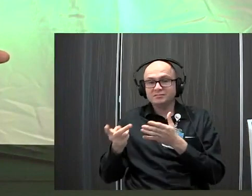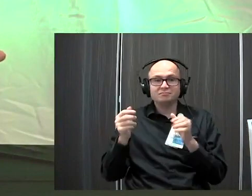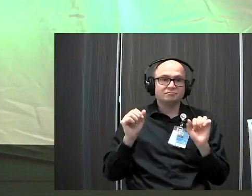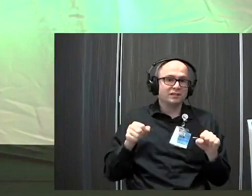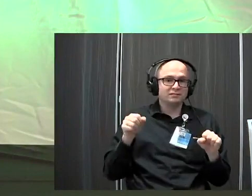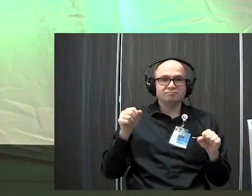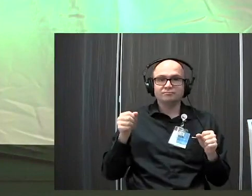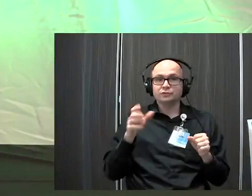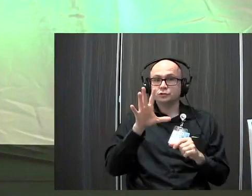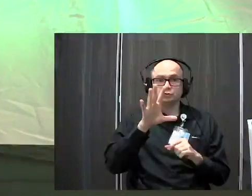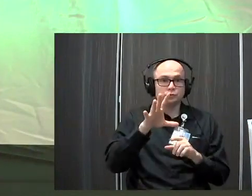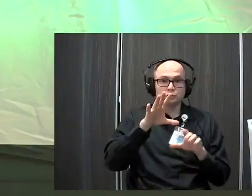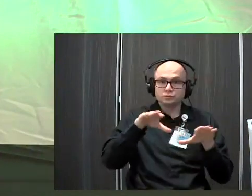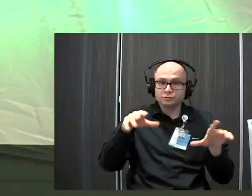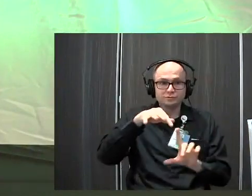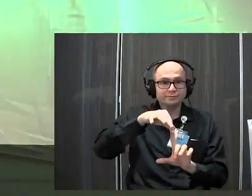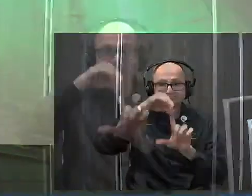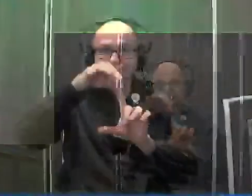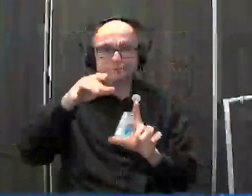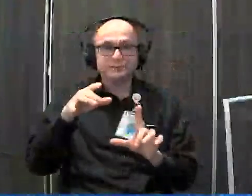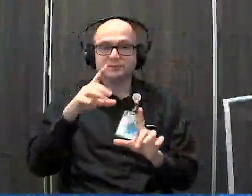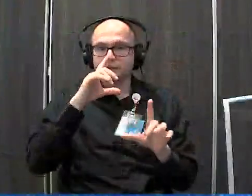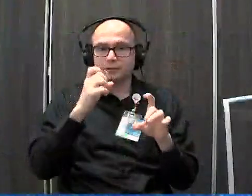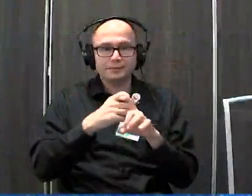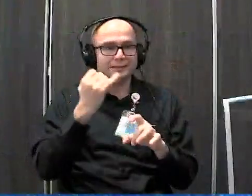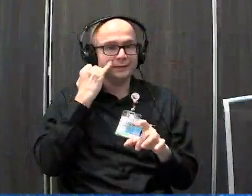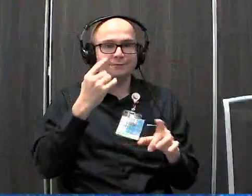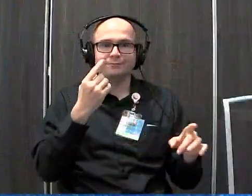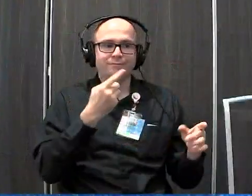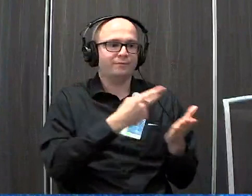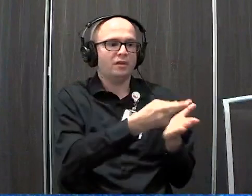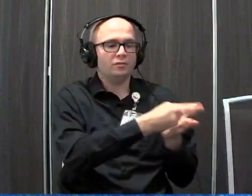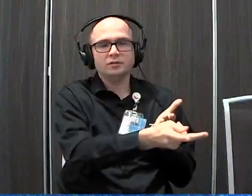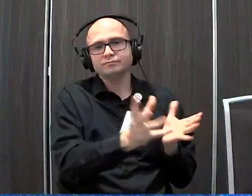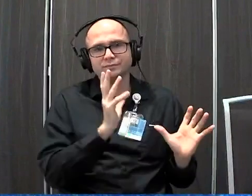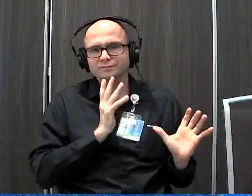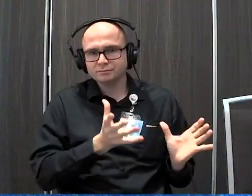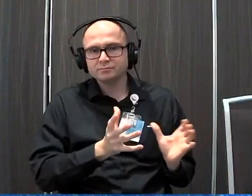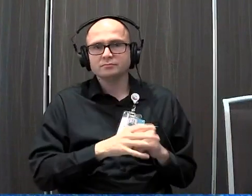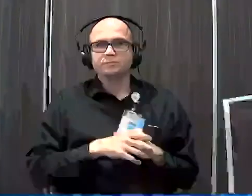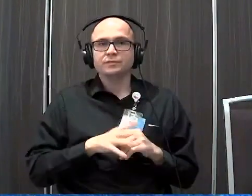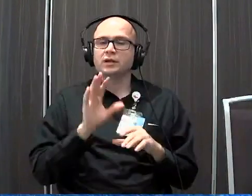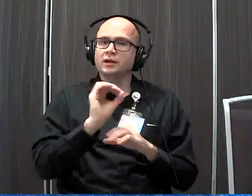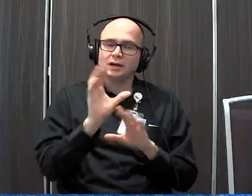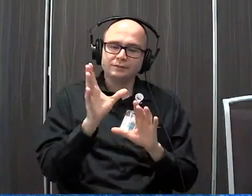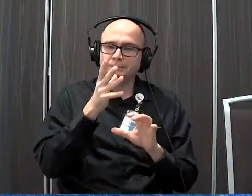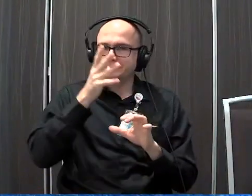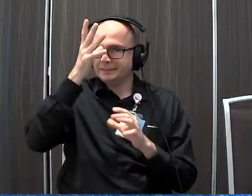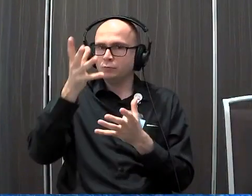and their needs are very complex. So it is totally okay if you don't get it right on the first try. Of course, we want to as parents, you do,